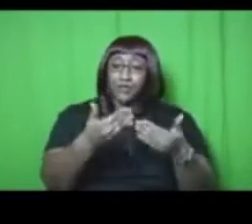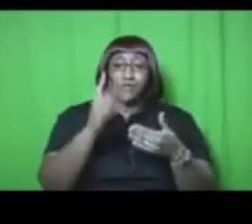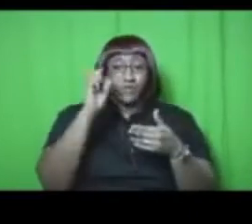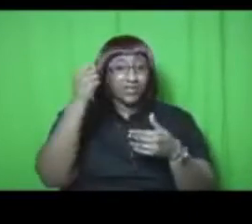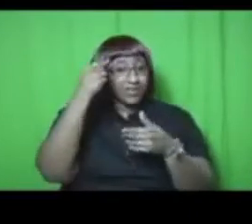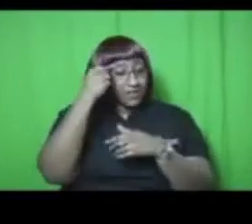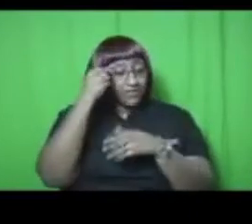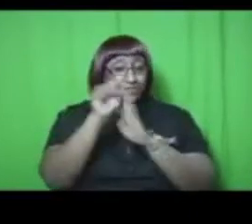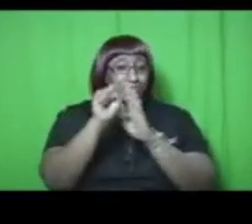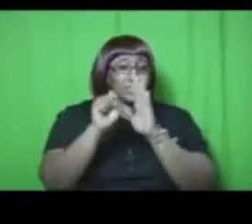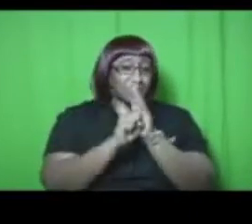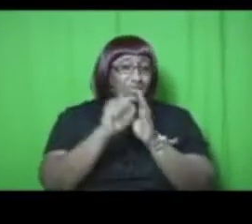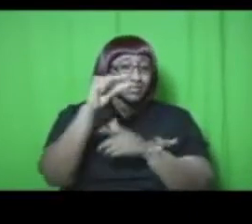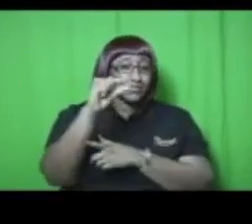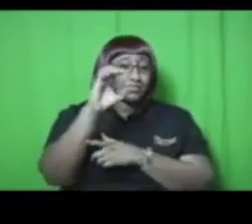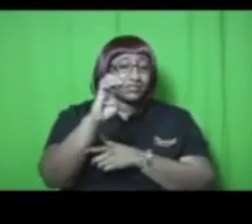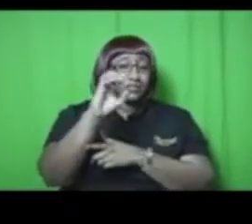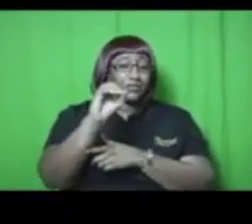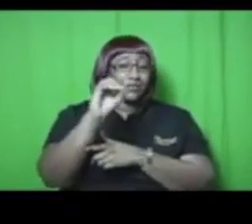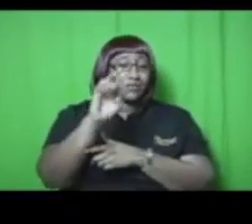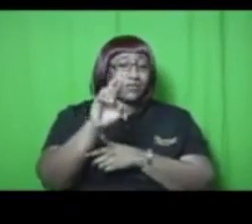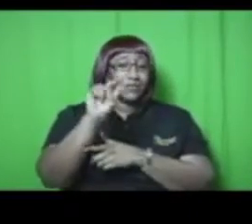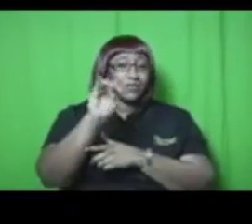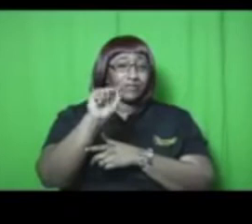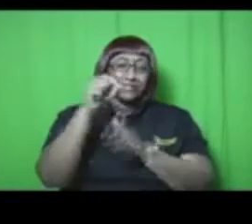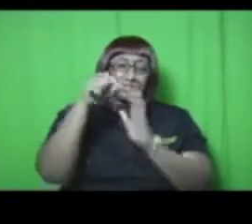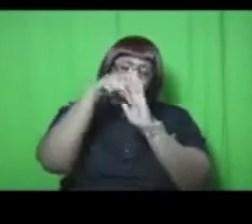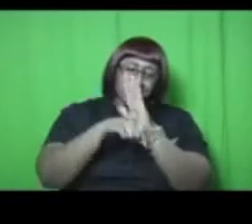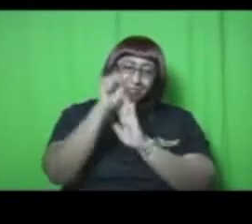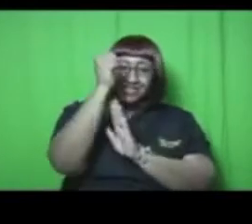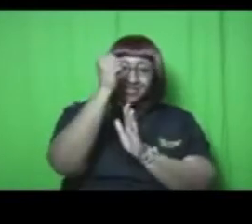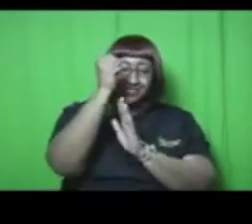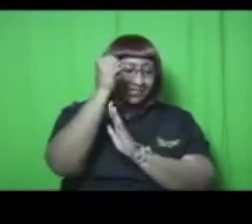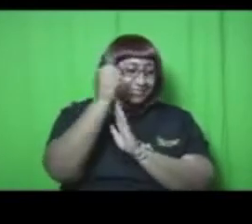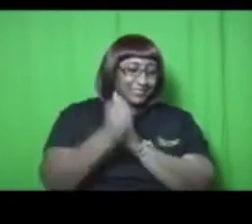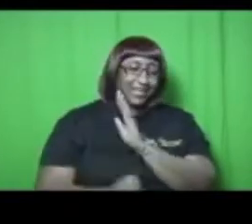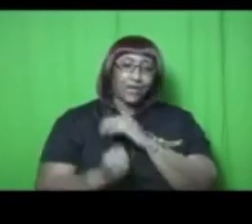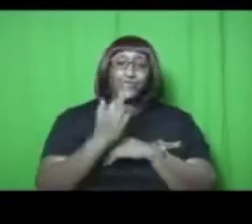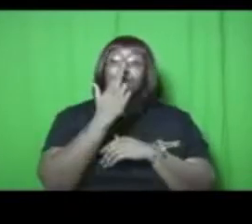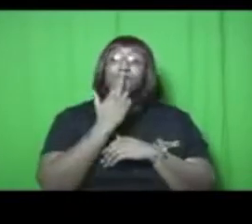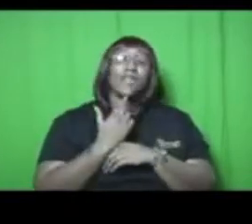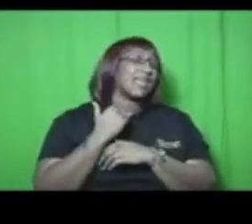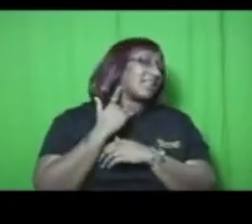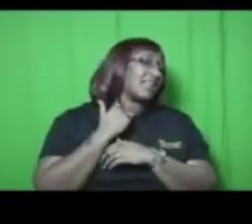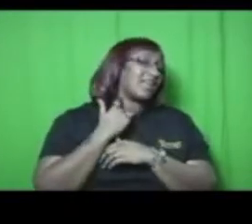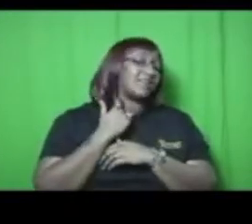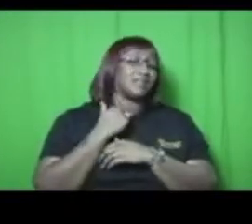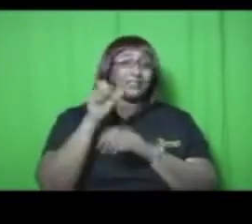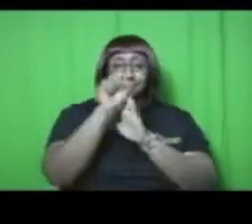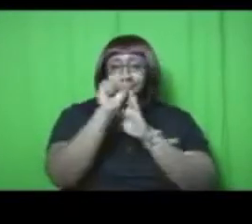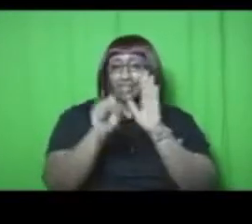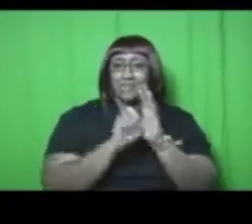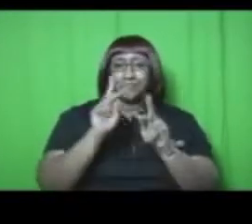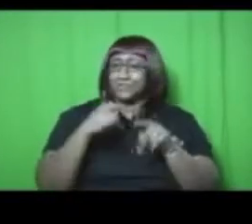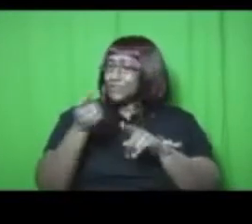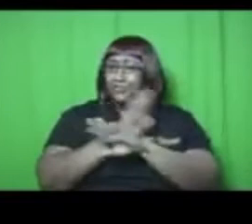of Georgia. Yeah. That deep south redneck state. People told her, don't